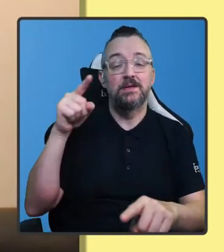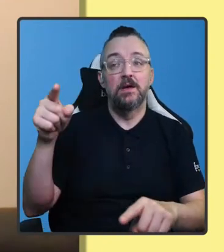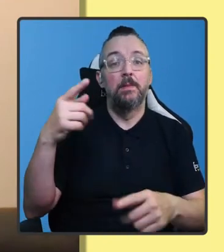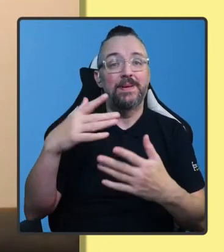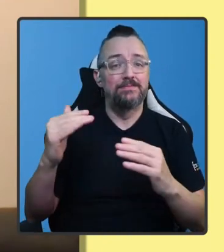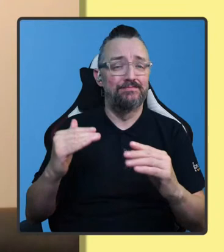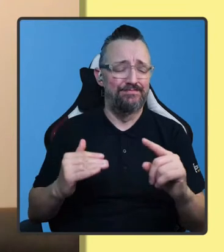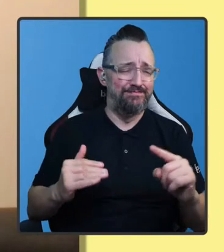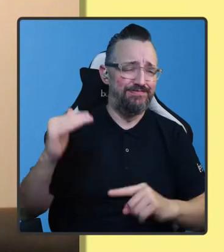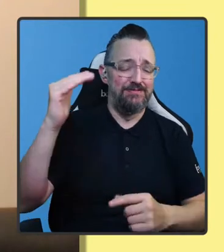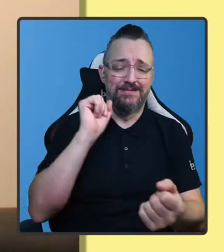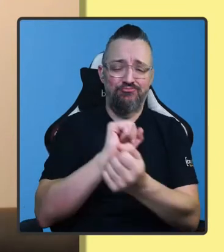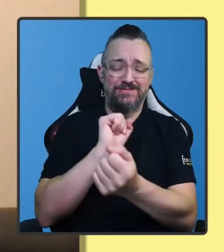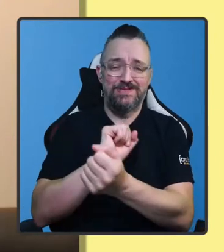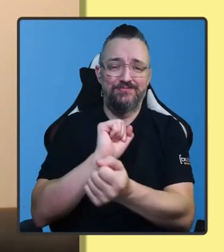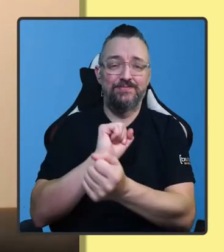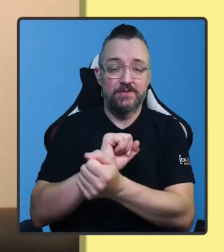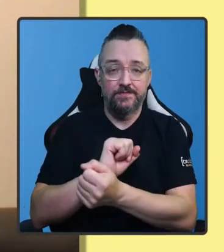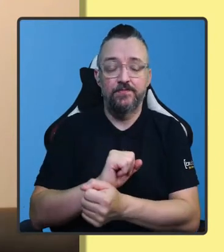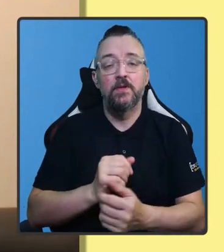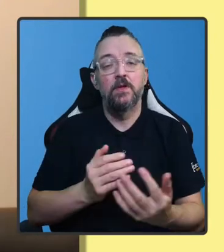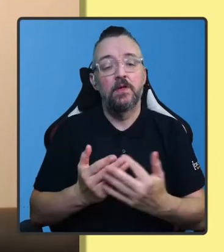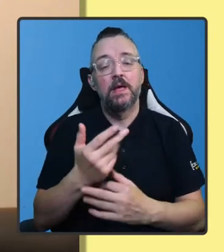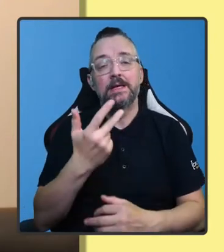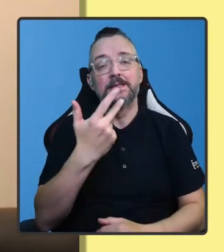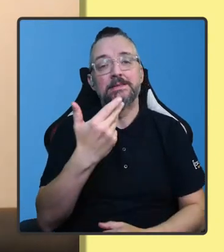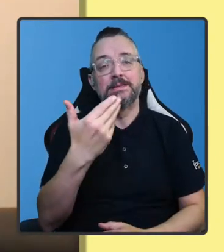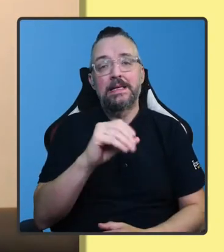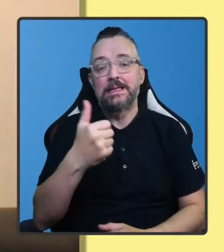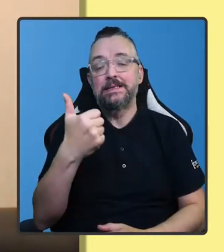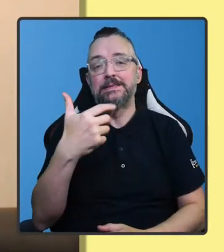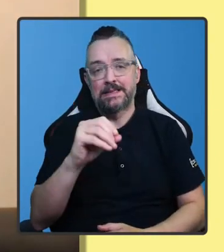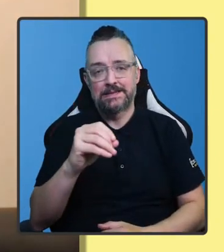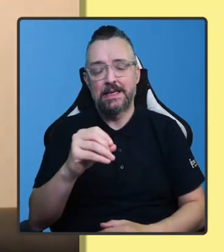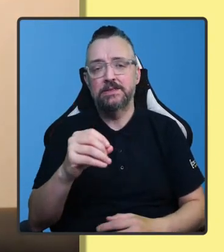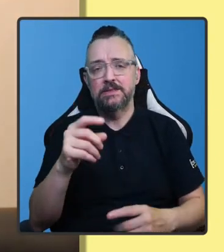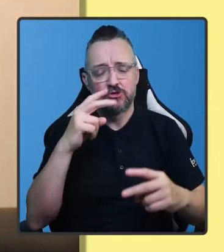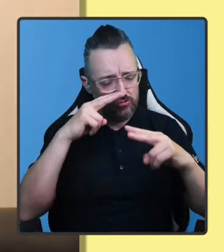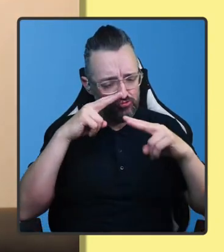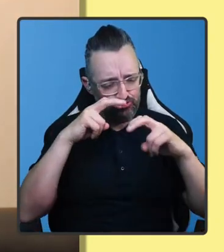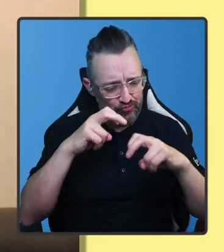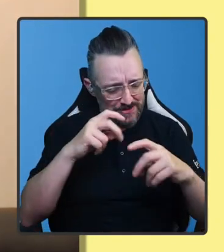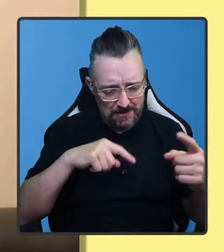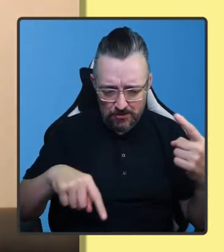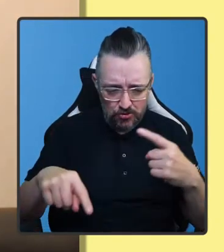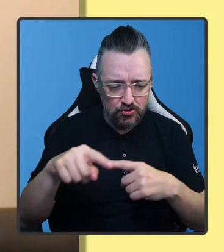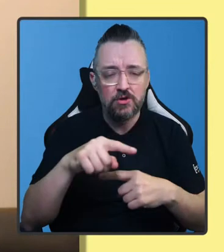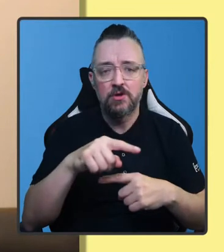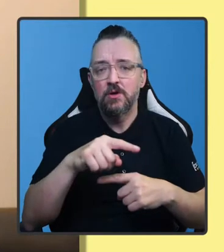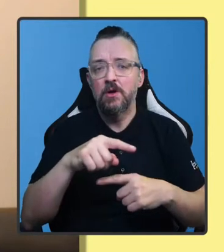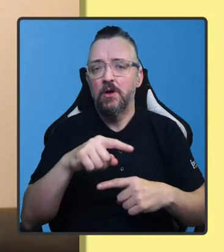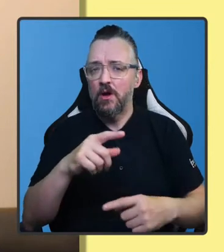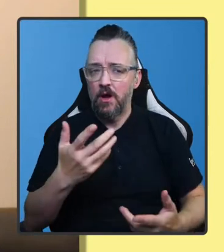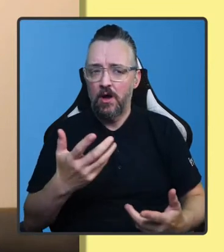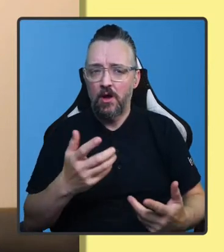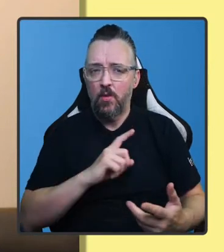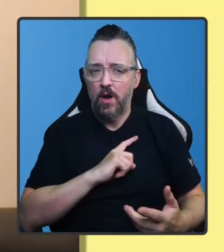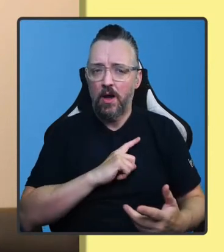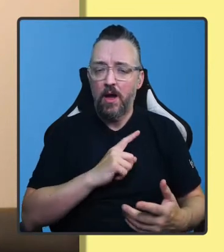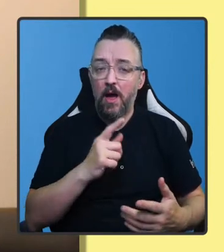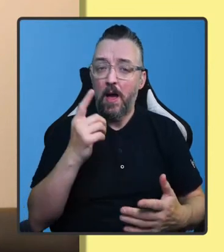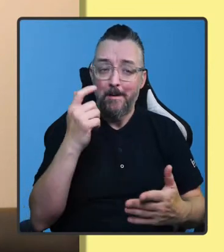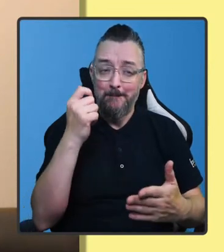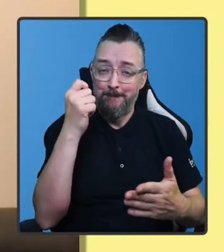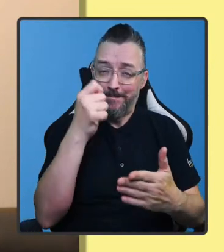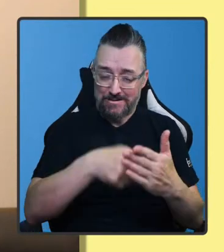Europe. Then in the 1960s, researchers across the Nordic countries started investigating how much punishment really helps